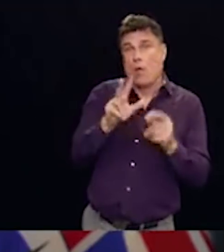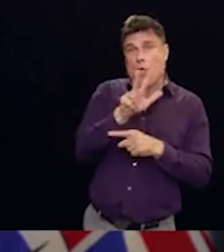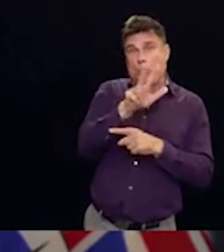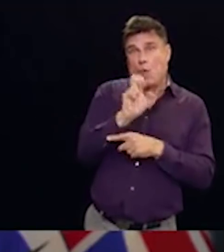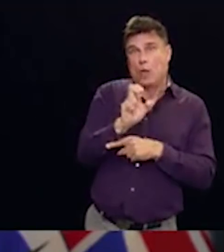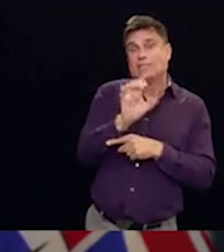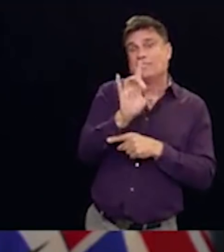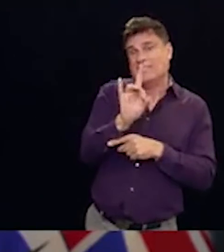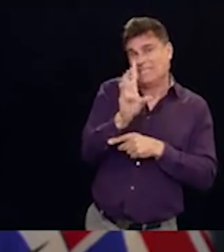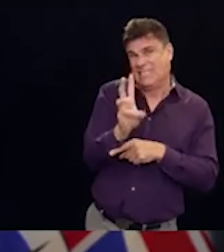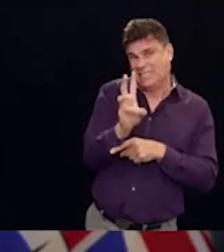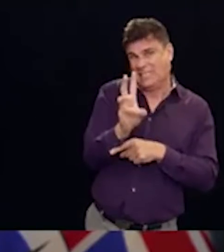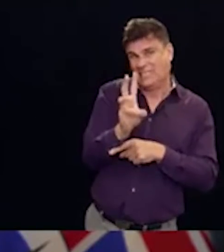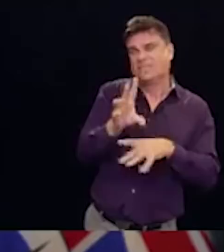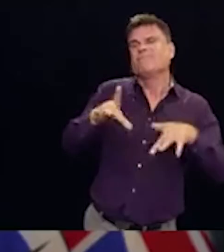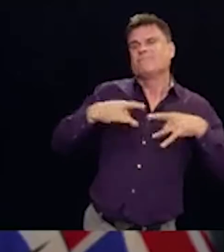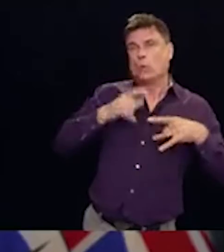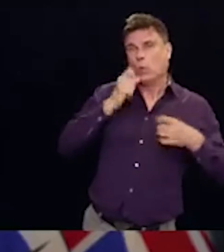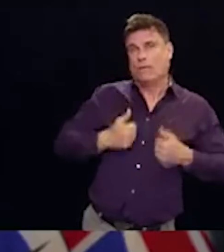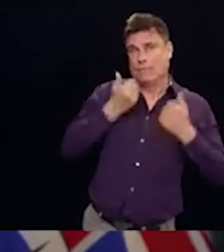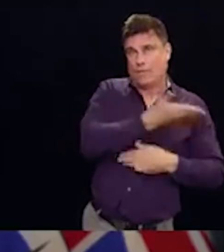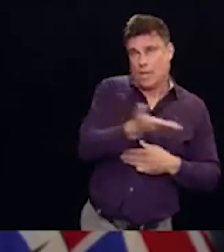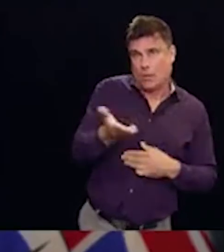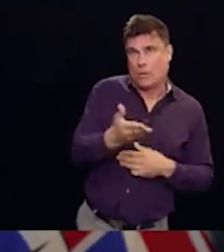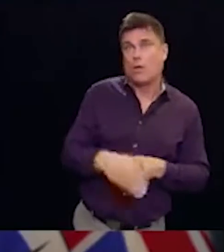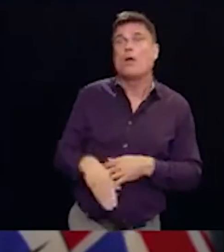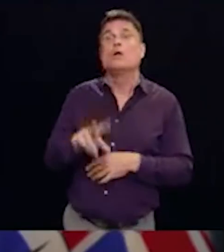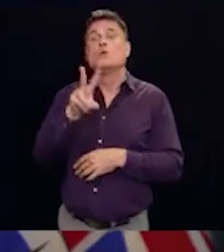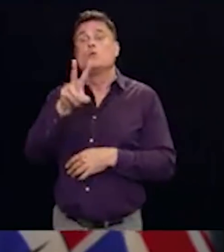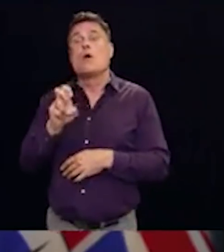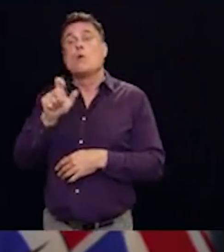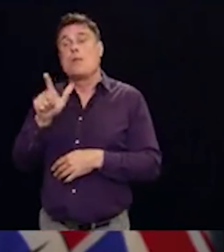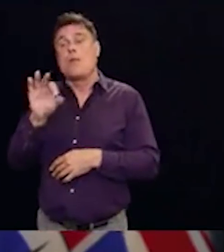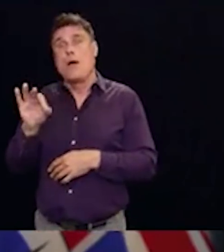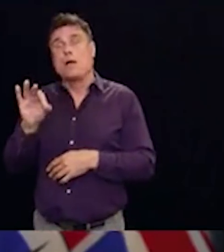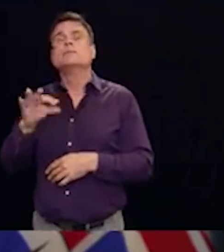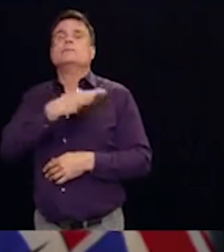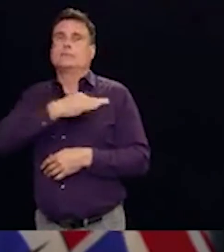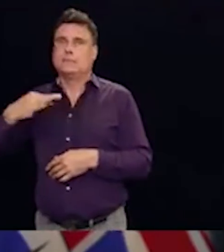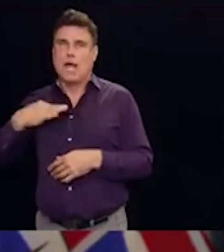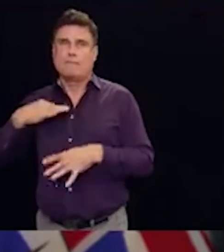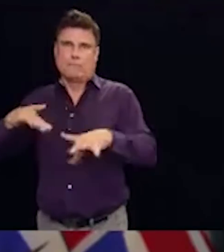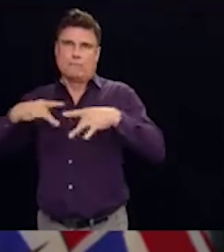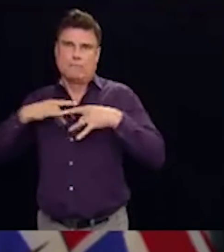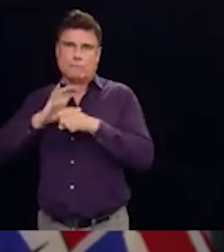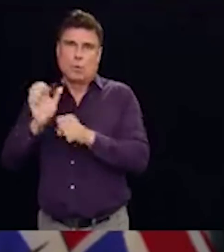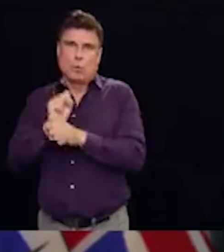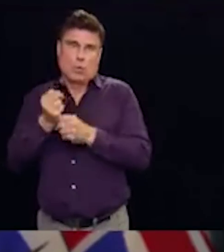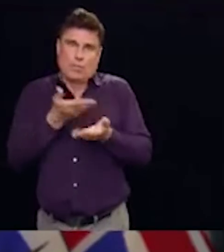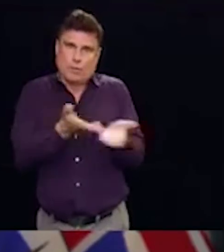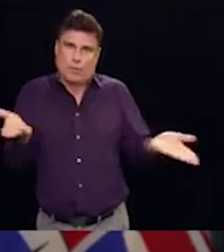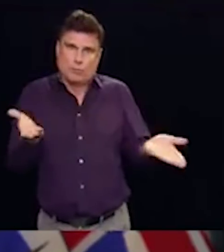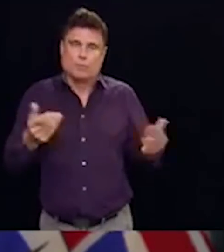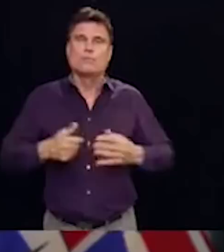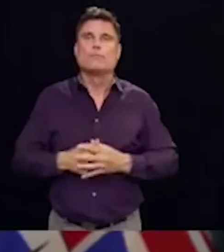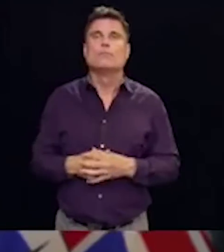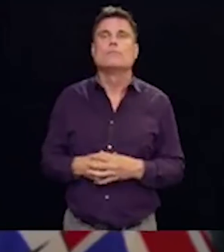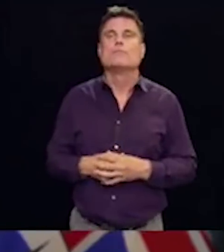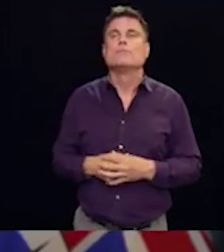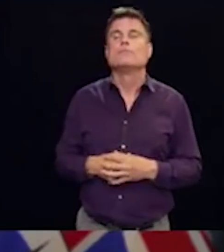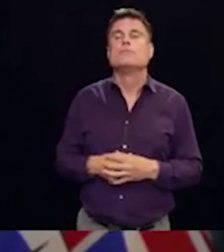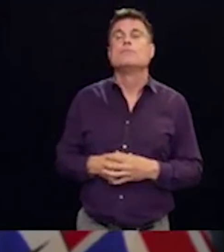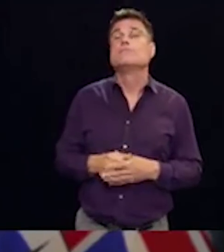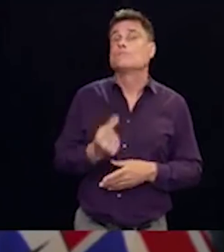care and 229 staff people who have tested positive. We have had 1 new